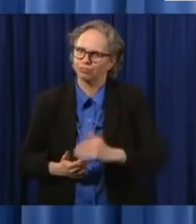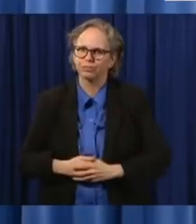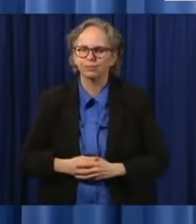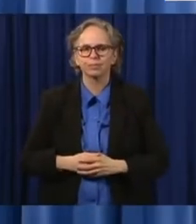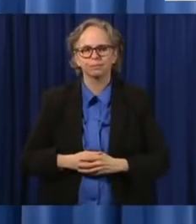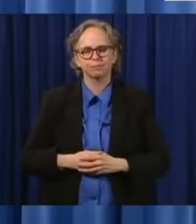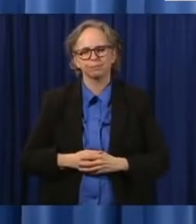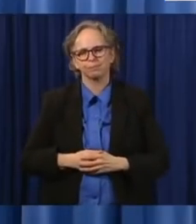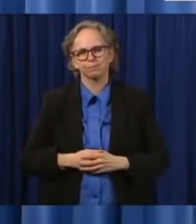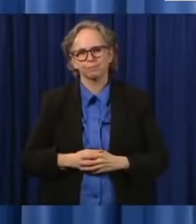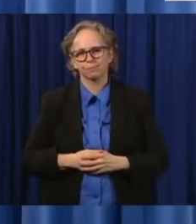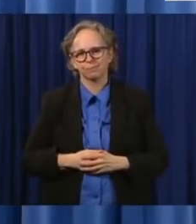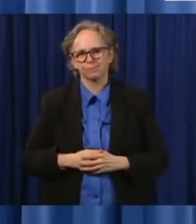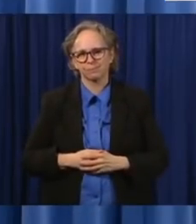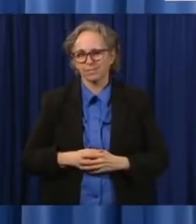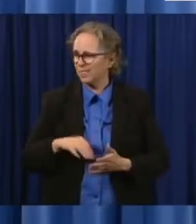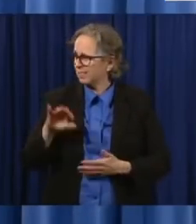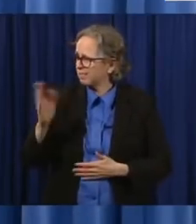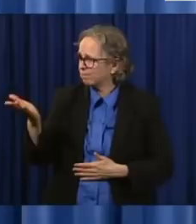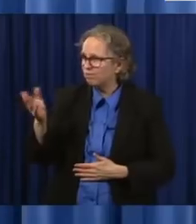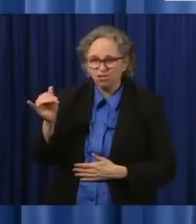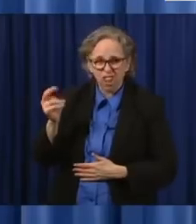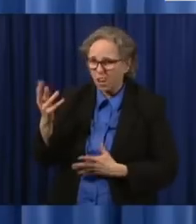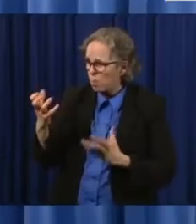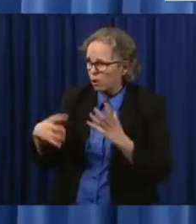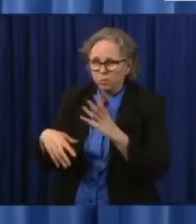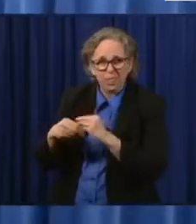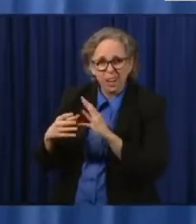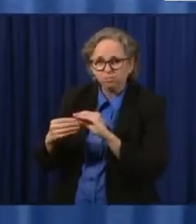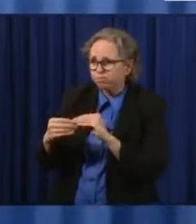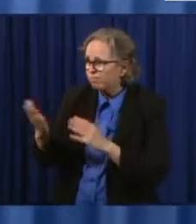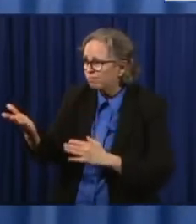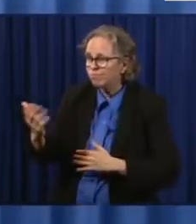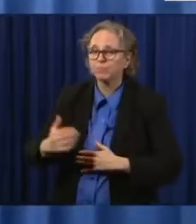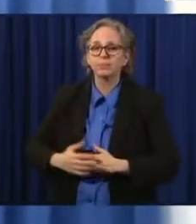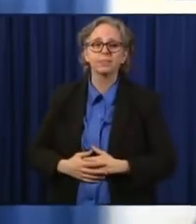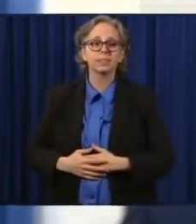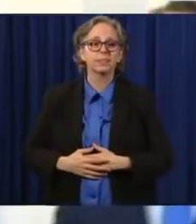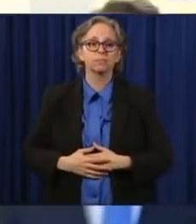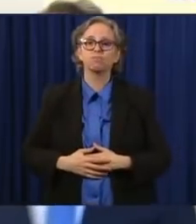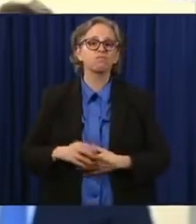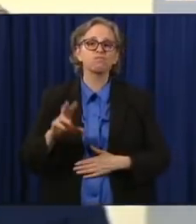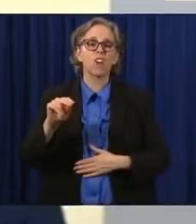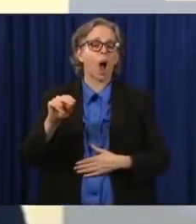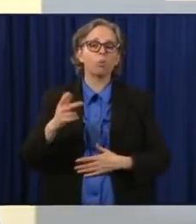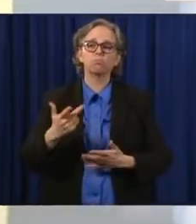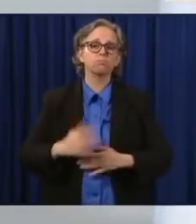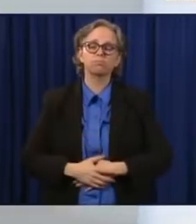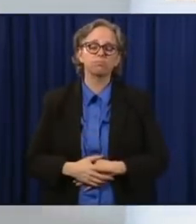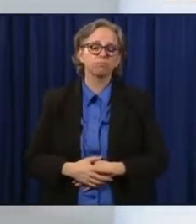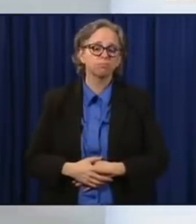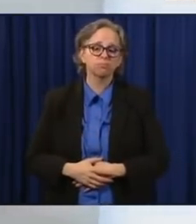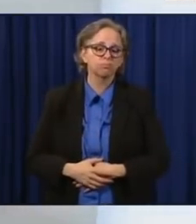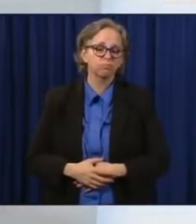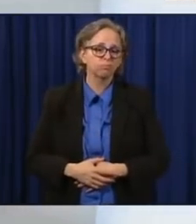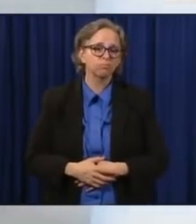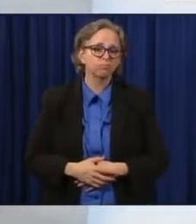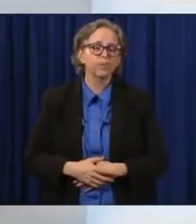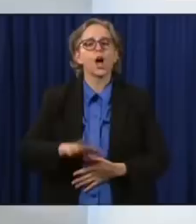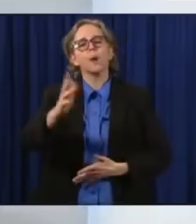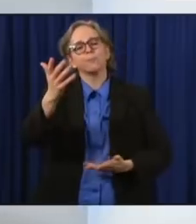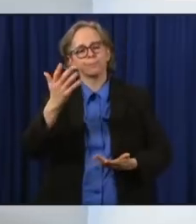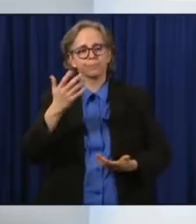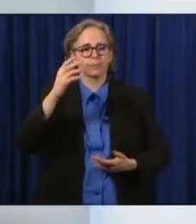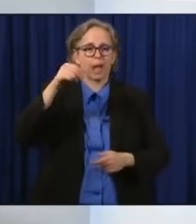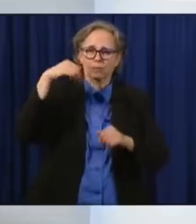risk. John worked on these. John, you got anything else to add to that? No, I mean, one of the things, remember how the old